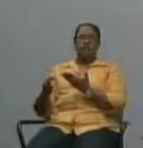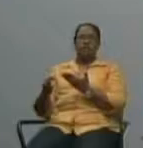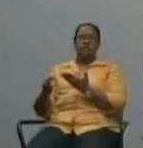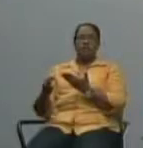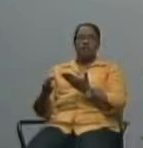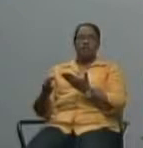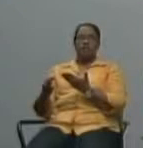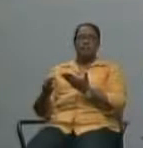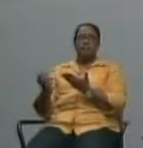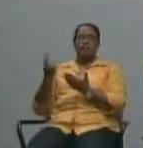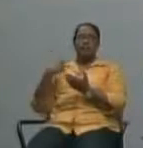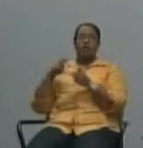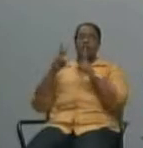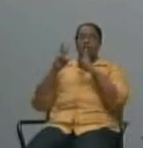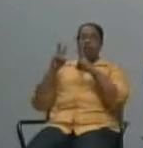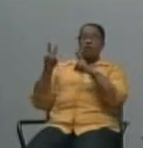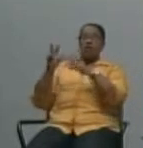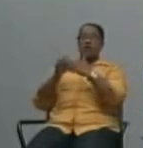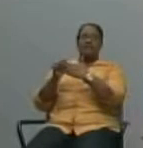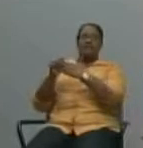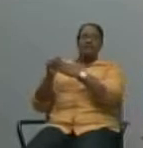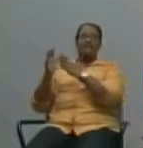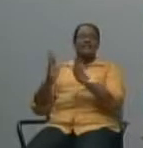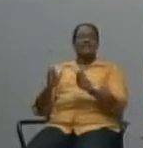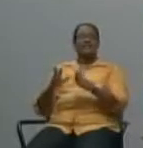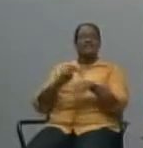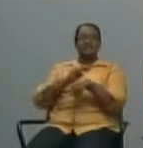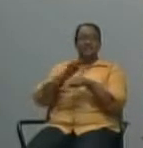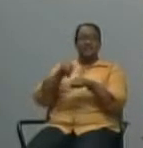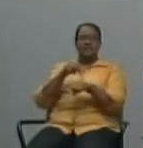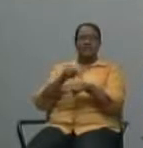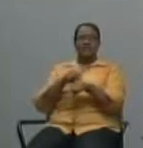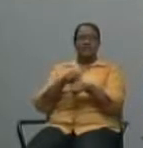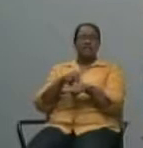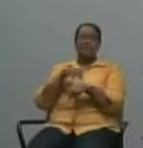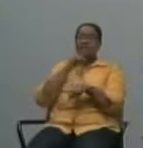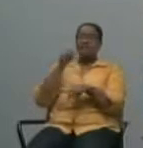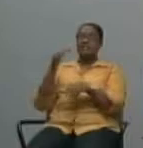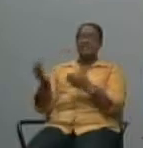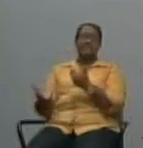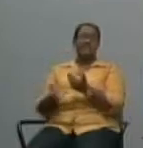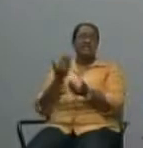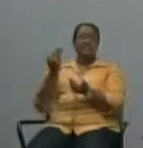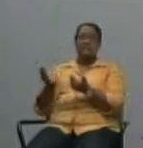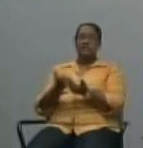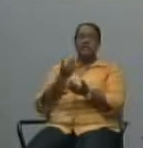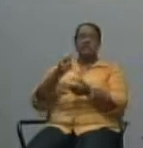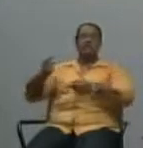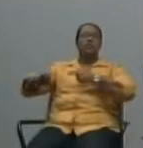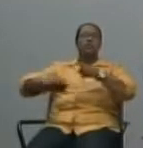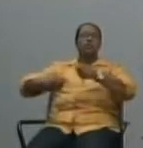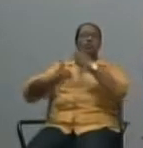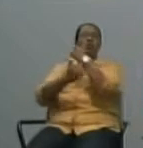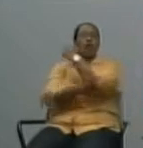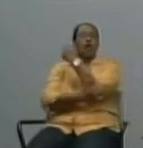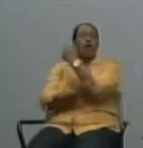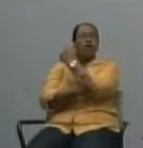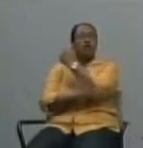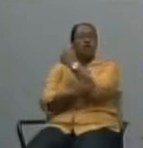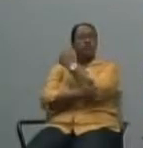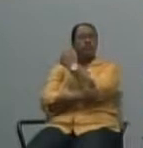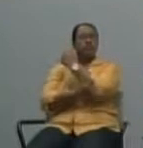nations, because it is certainly not an easy task to rule a country. Even when you have